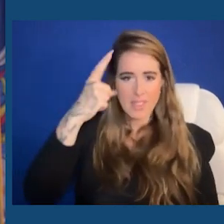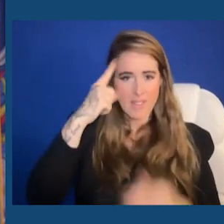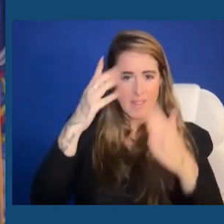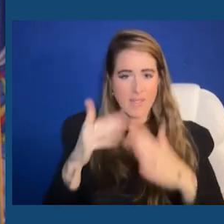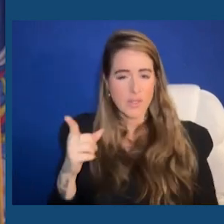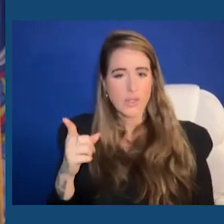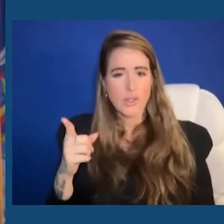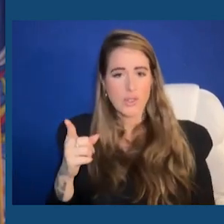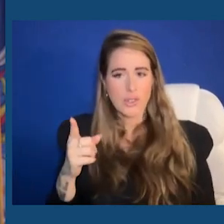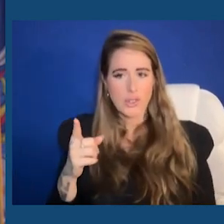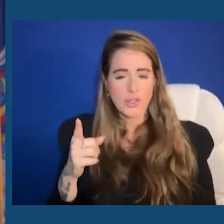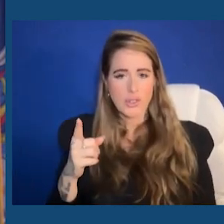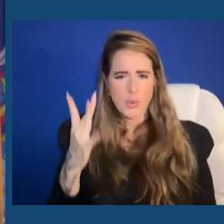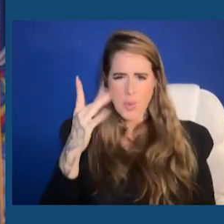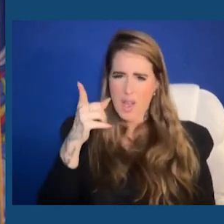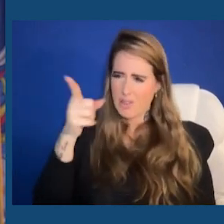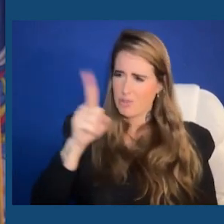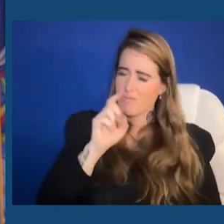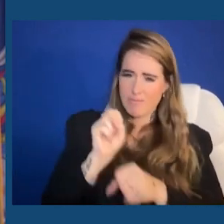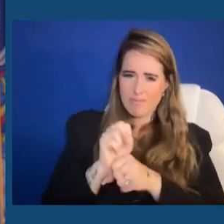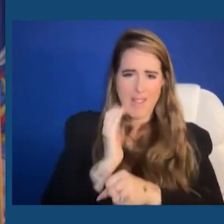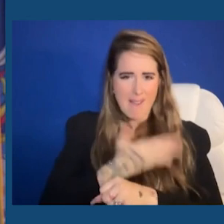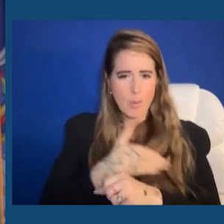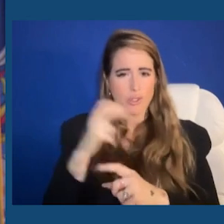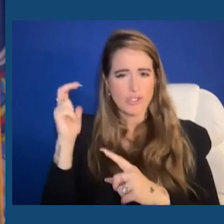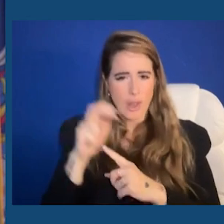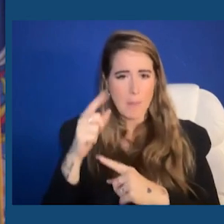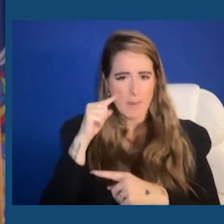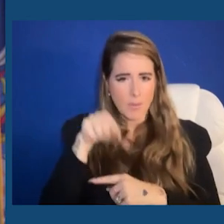for being the real champion in this fight.